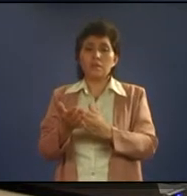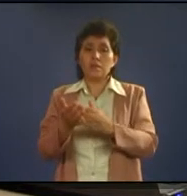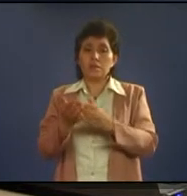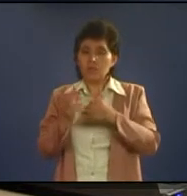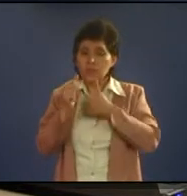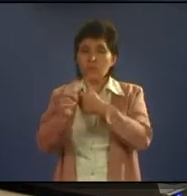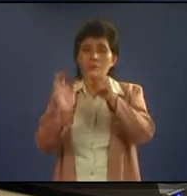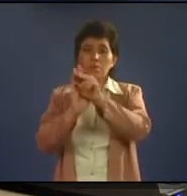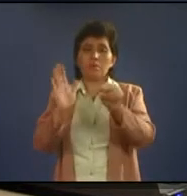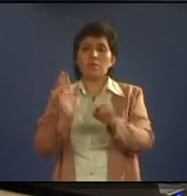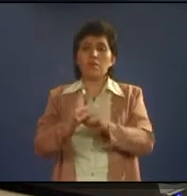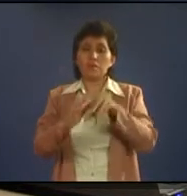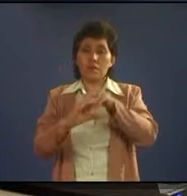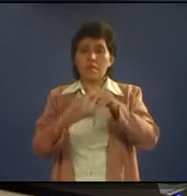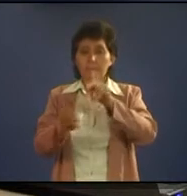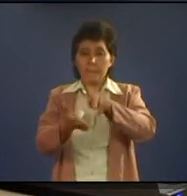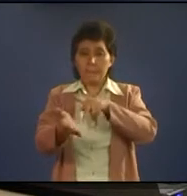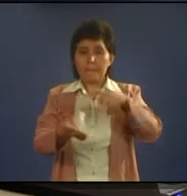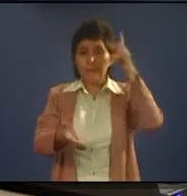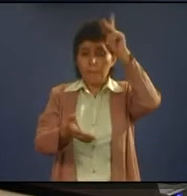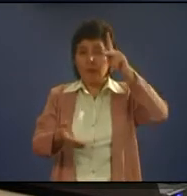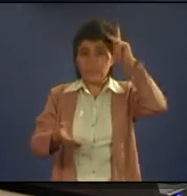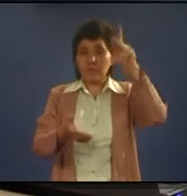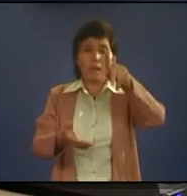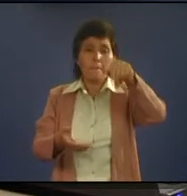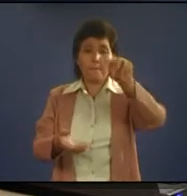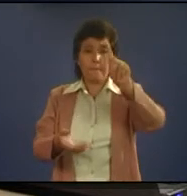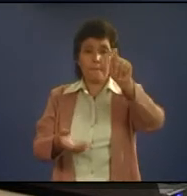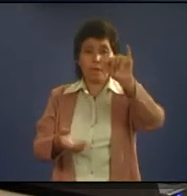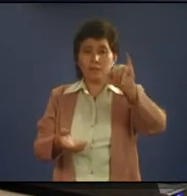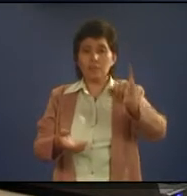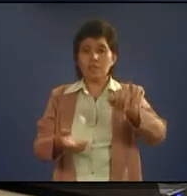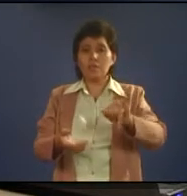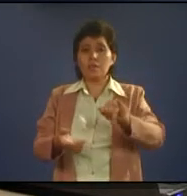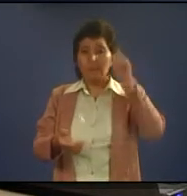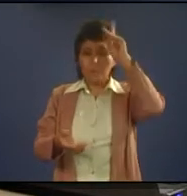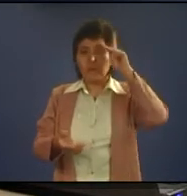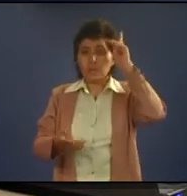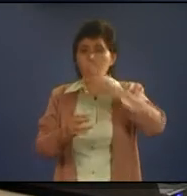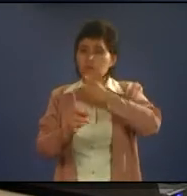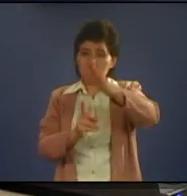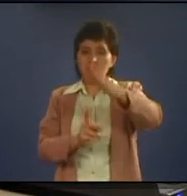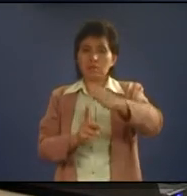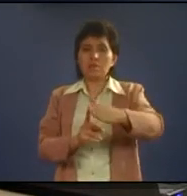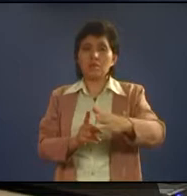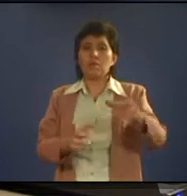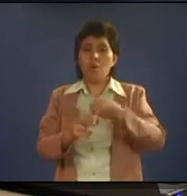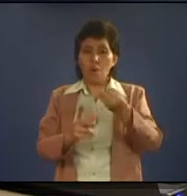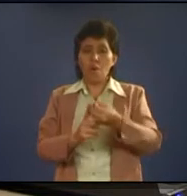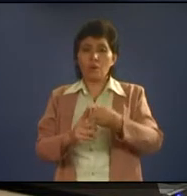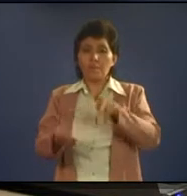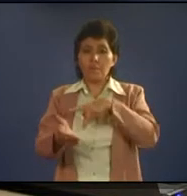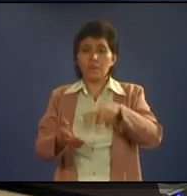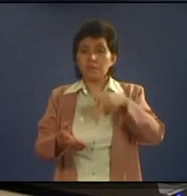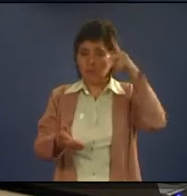party, what the party does is that the party would kick the person out, or the party would require the person